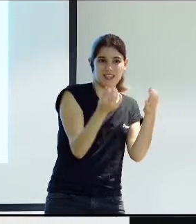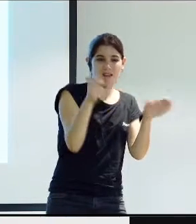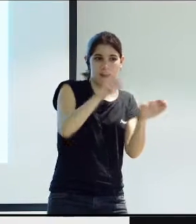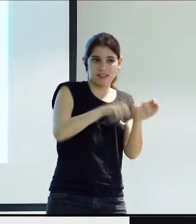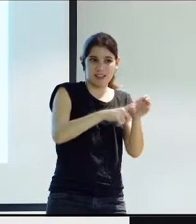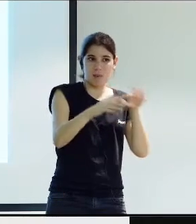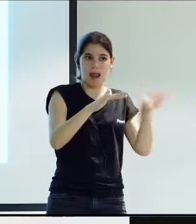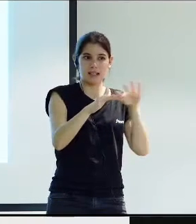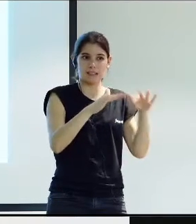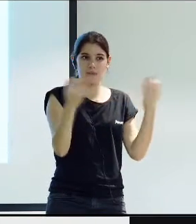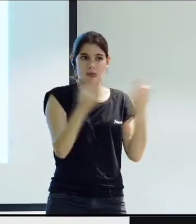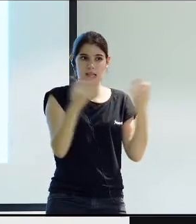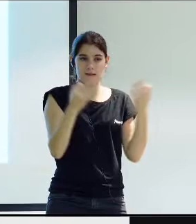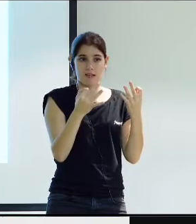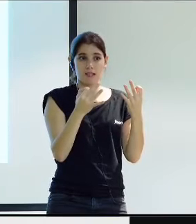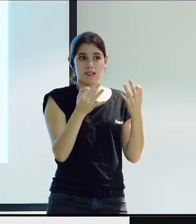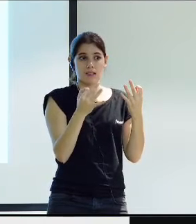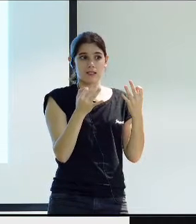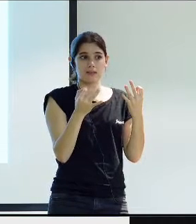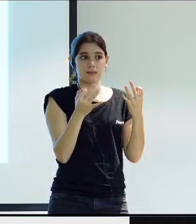doing that, then we will be